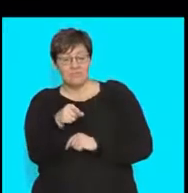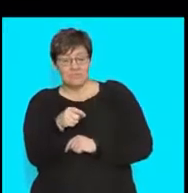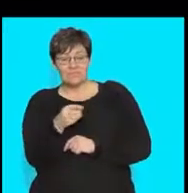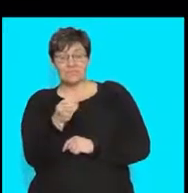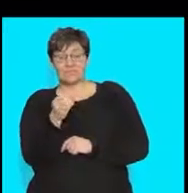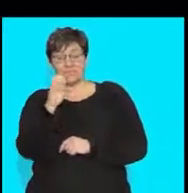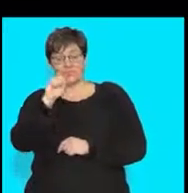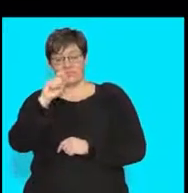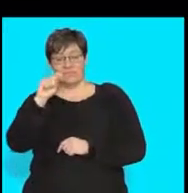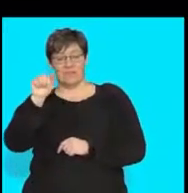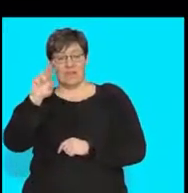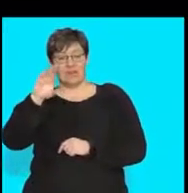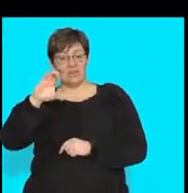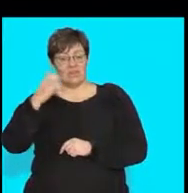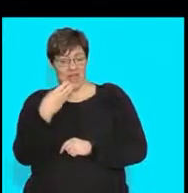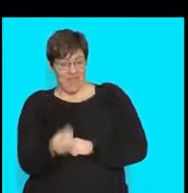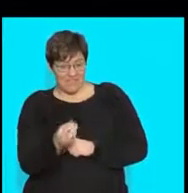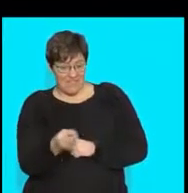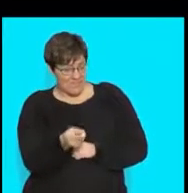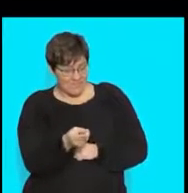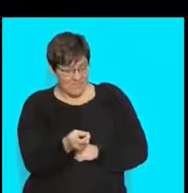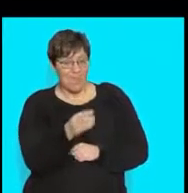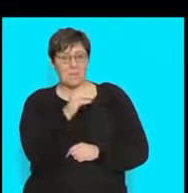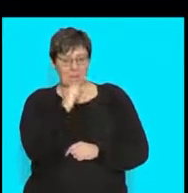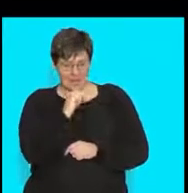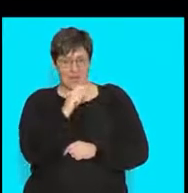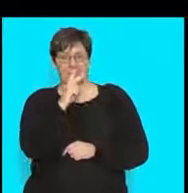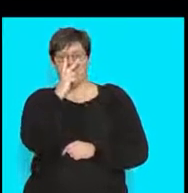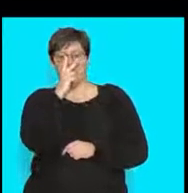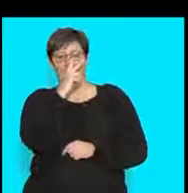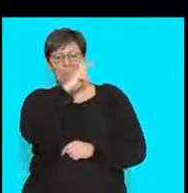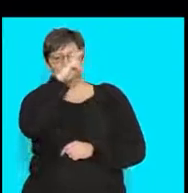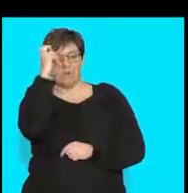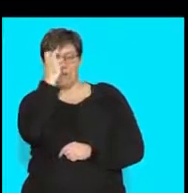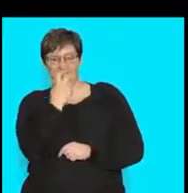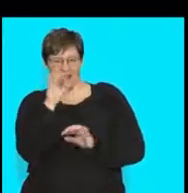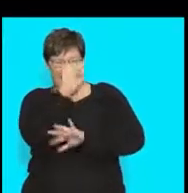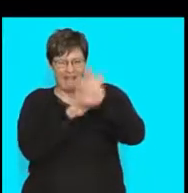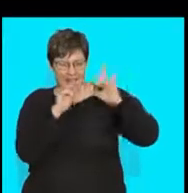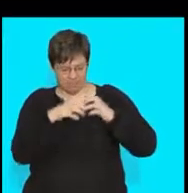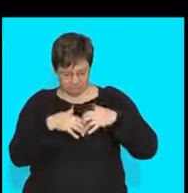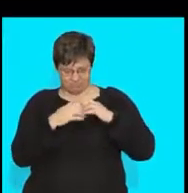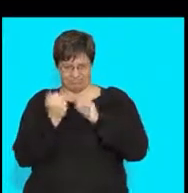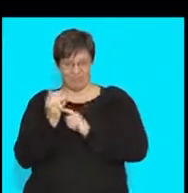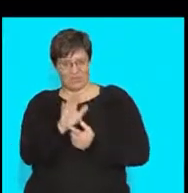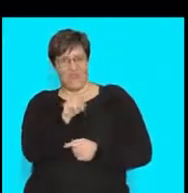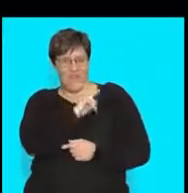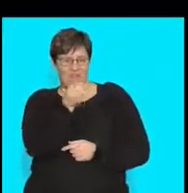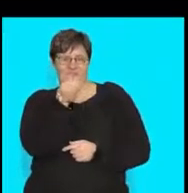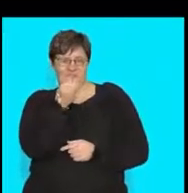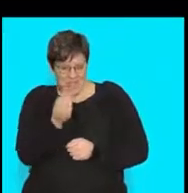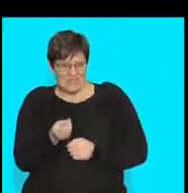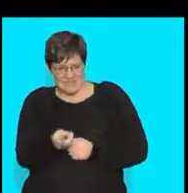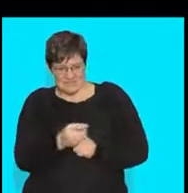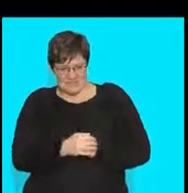starch present, what does it do? It goes a blue-black. So what are you looking at here? They